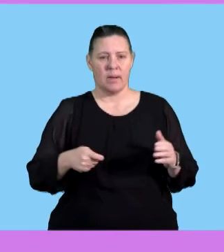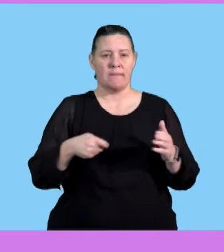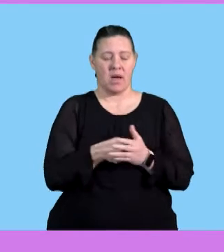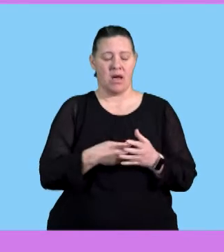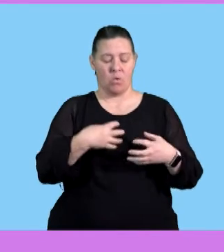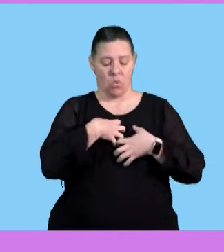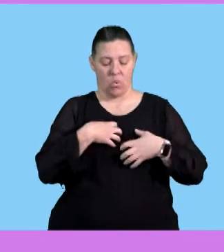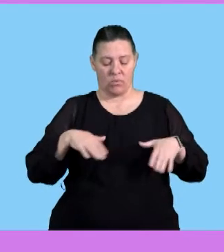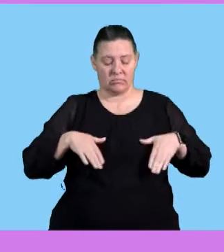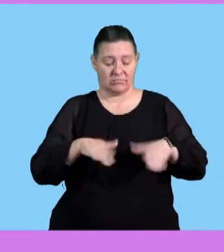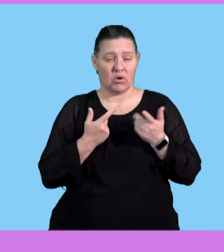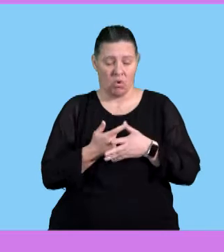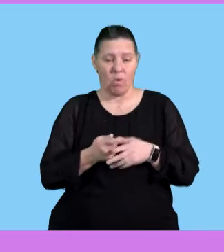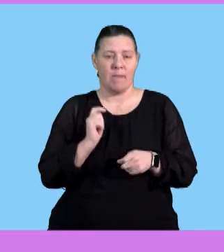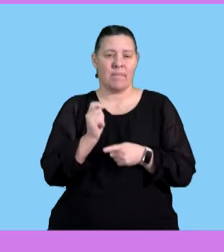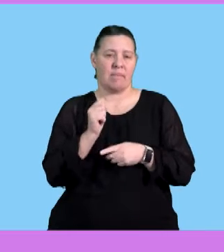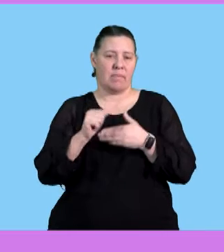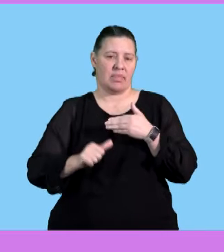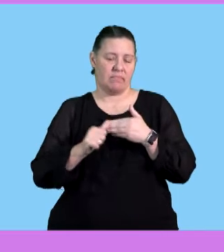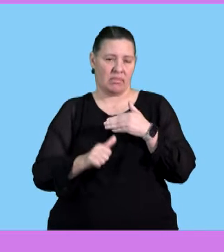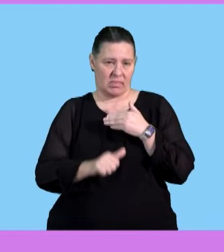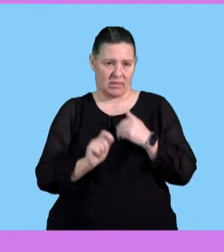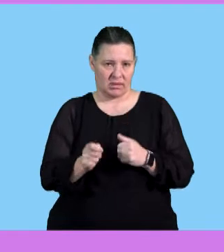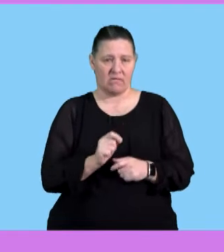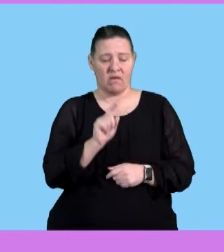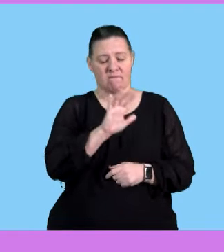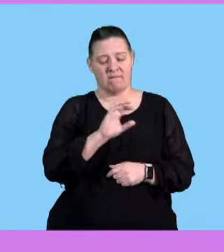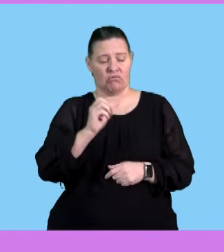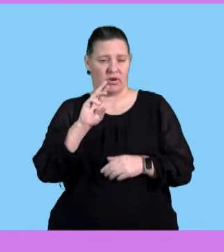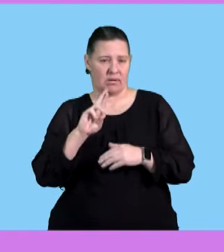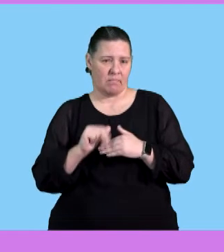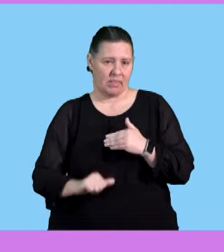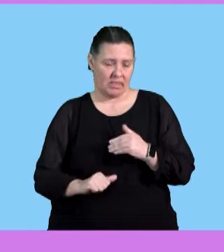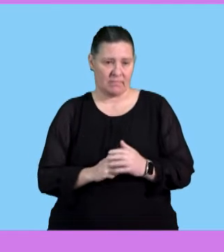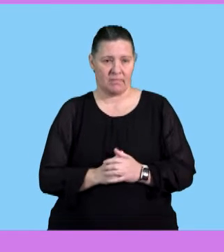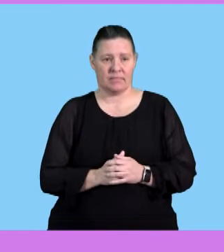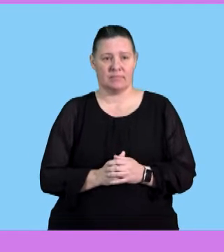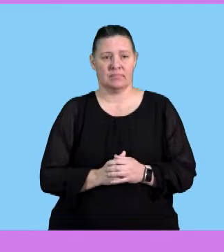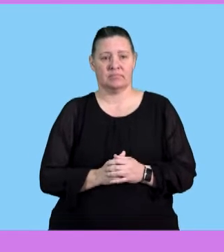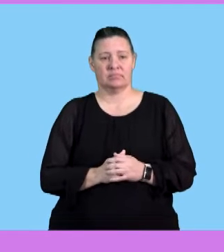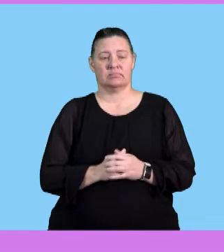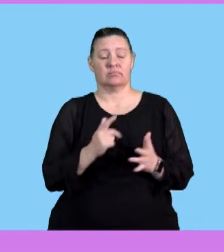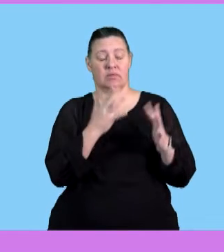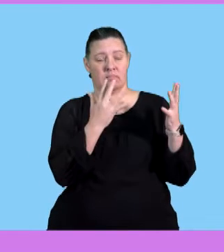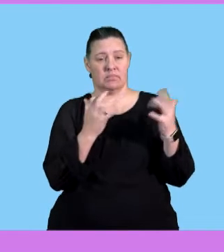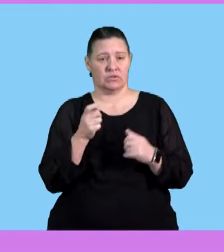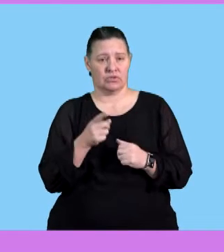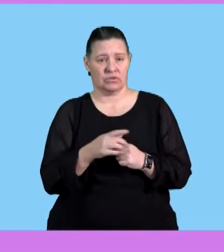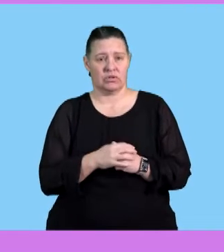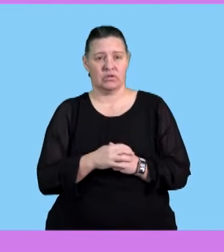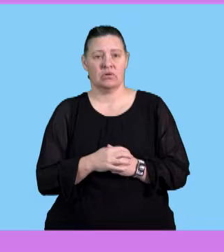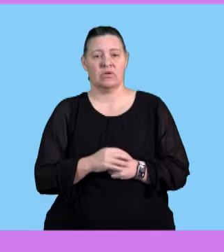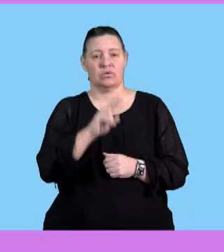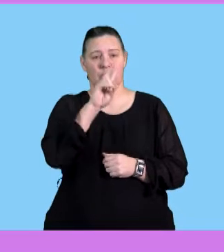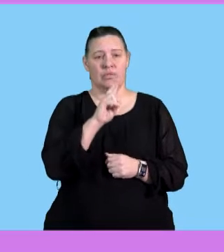She bought her own sewing machine on credit and pays an installment of 500 Rand per month. She